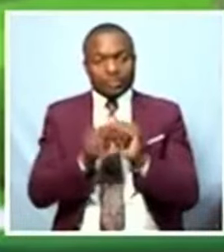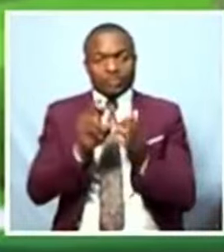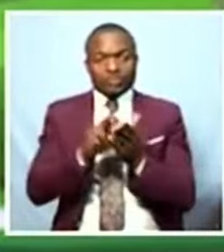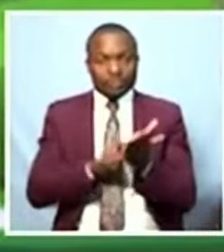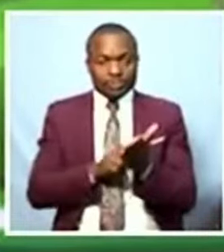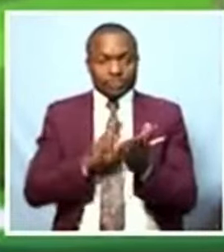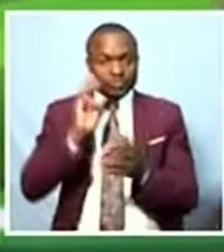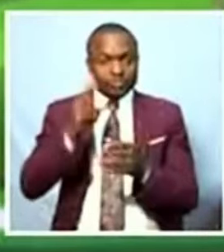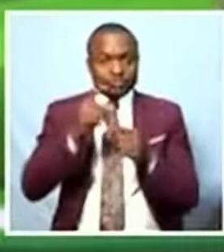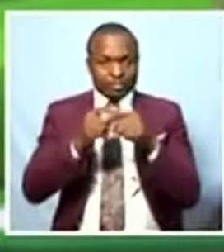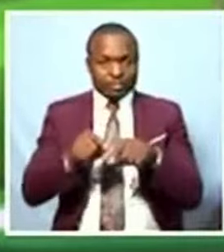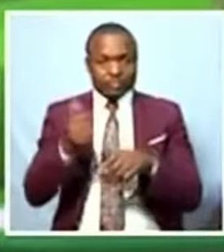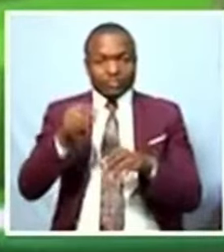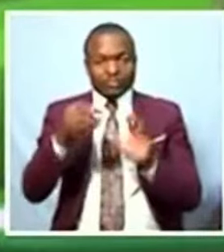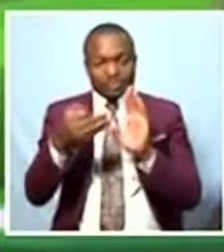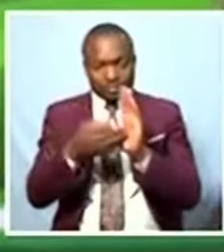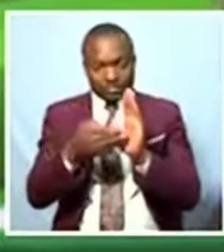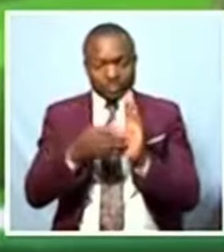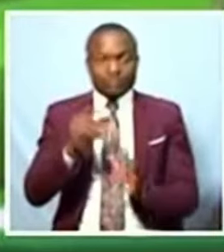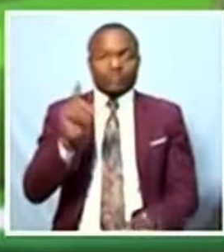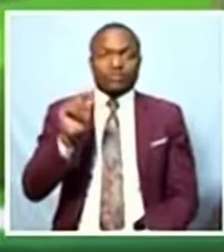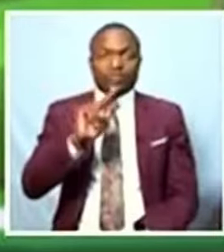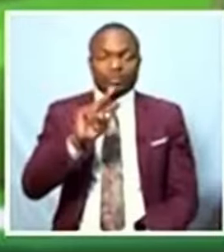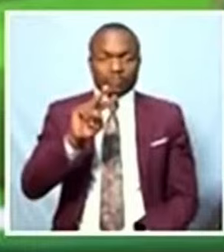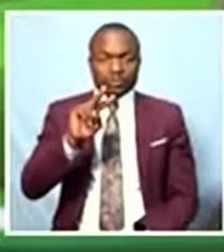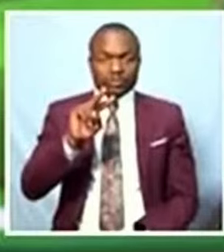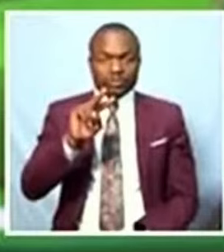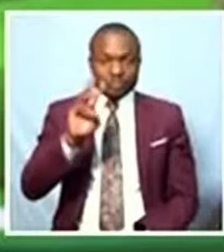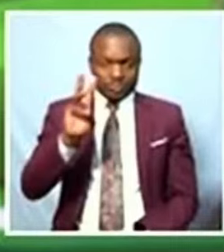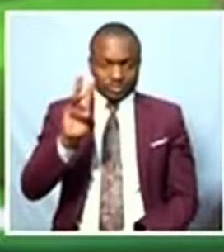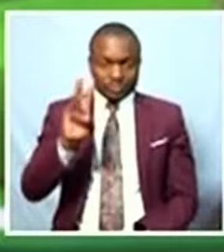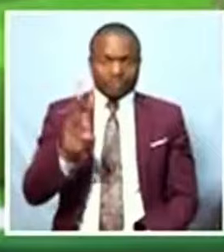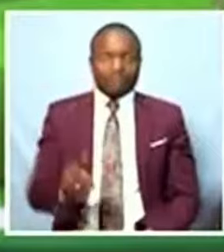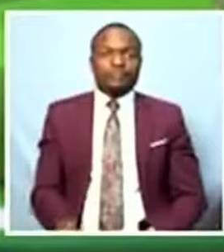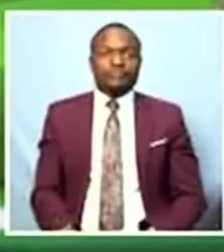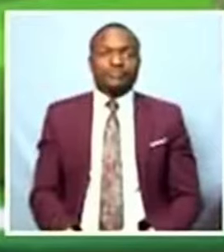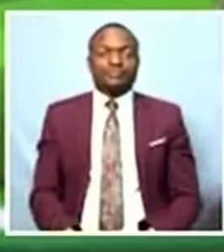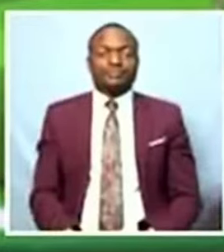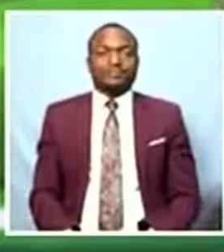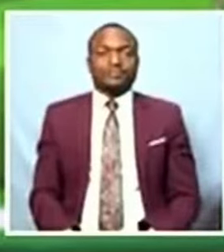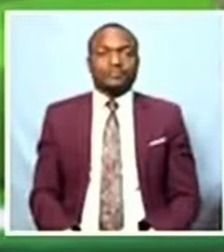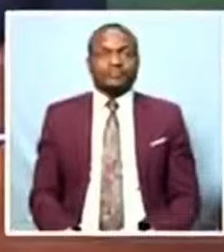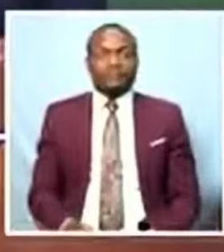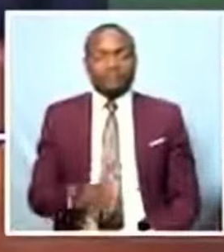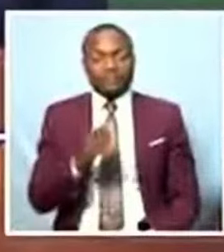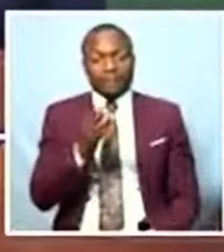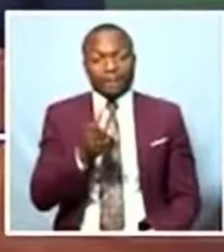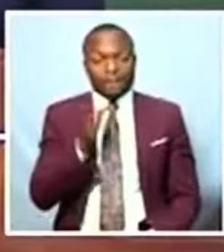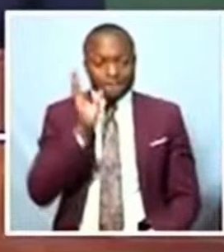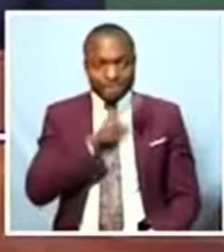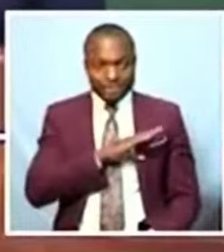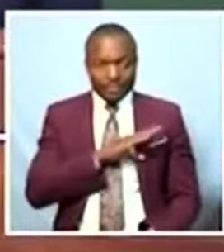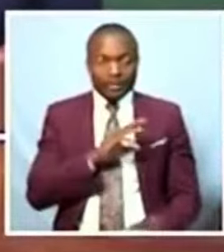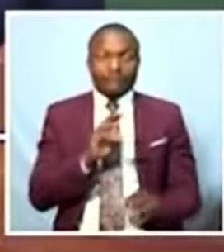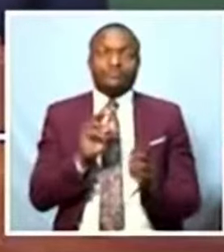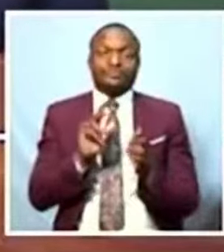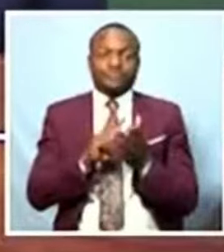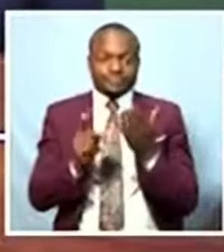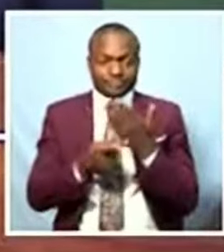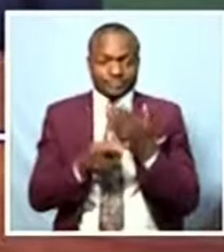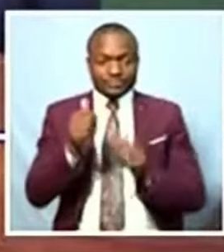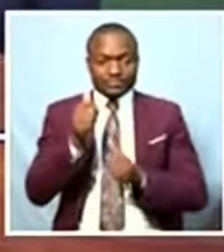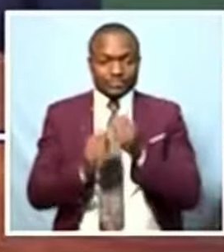be taken on 10th of February 2026. And that concludes the business that has